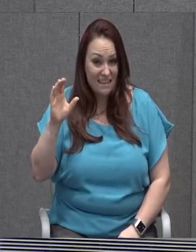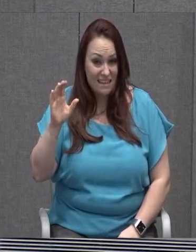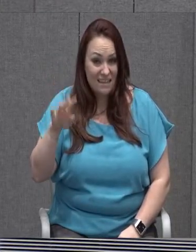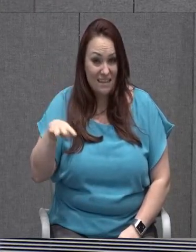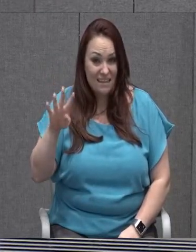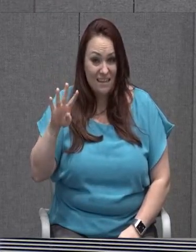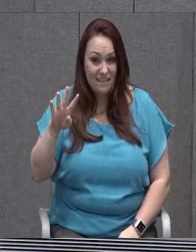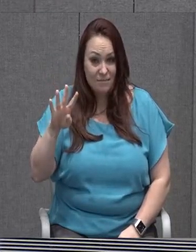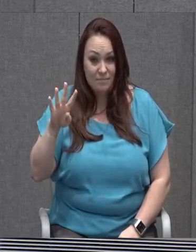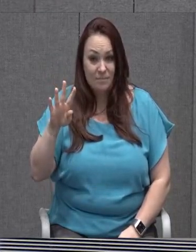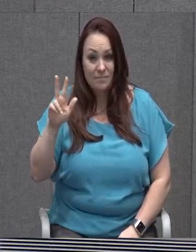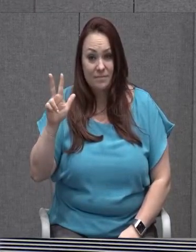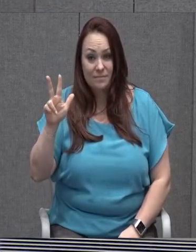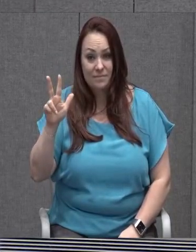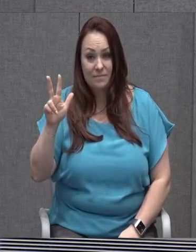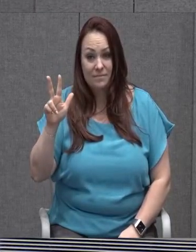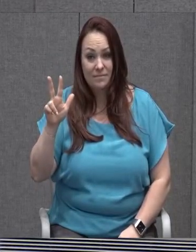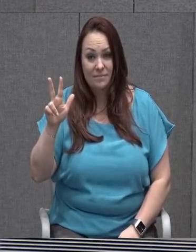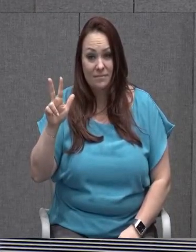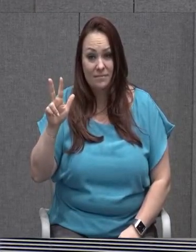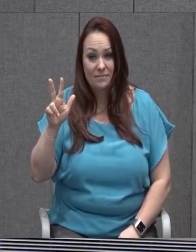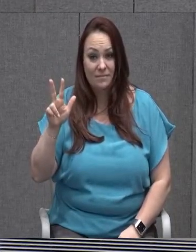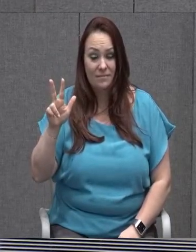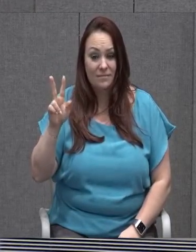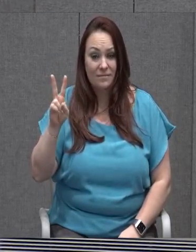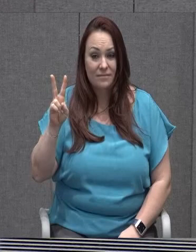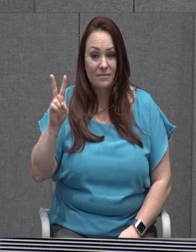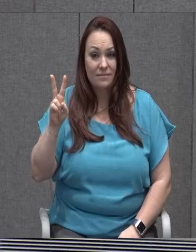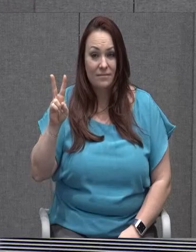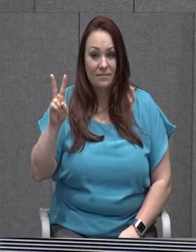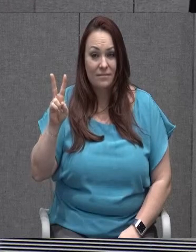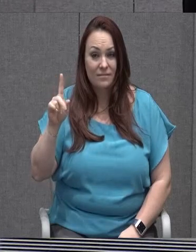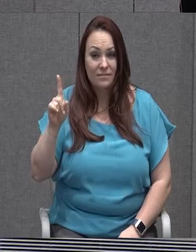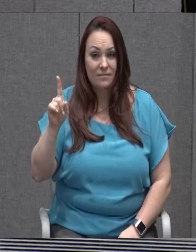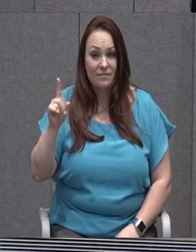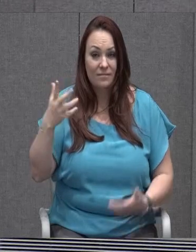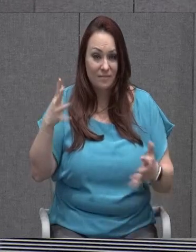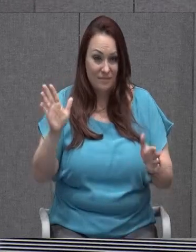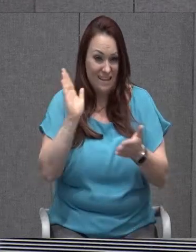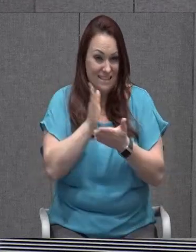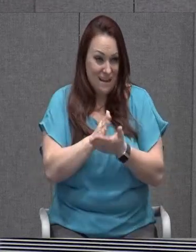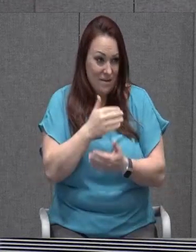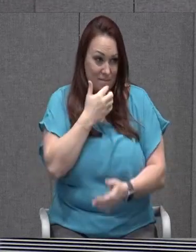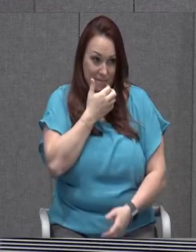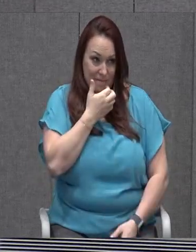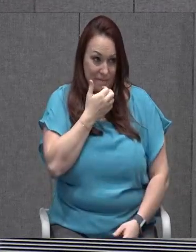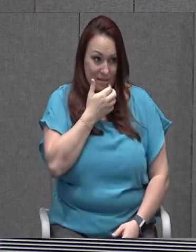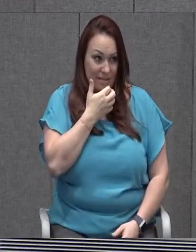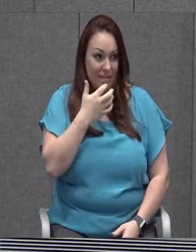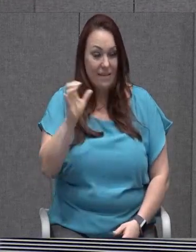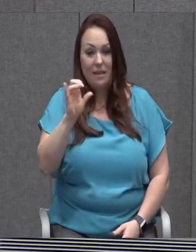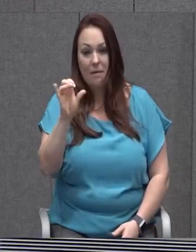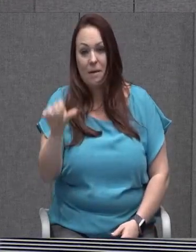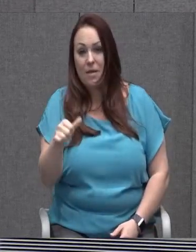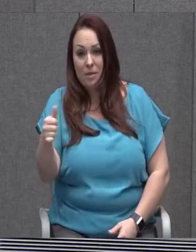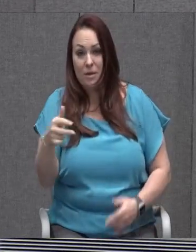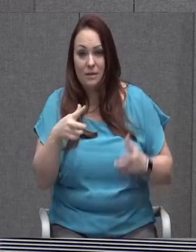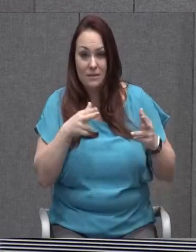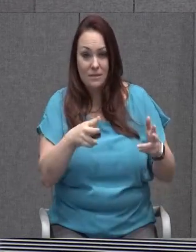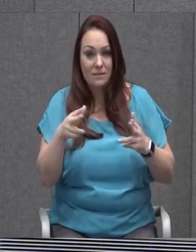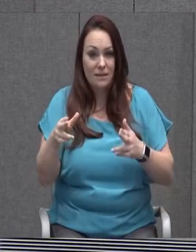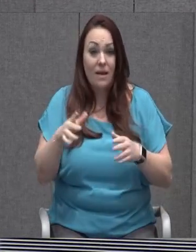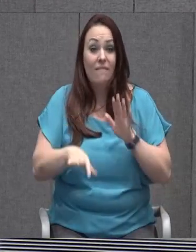4, 3, 2, 1, and stop. Ah, like my other segments. Find your